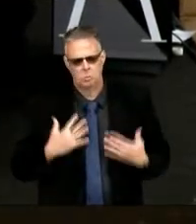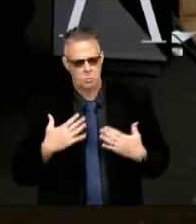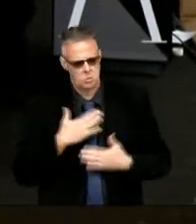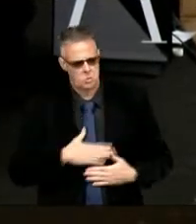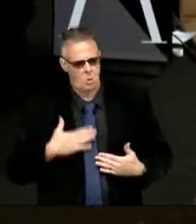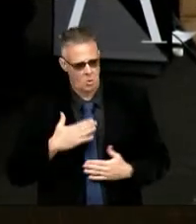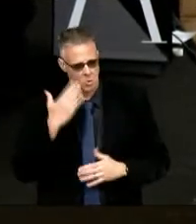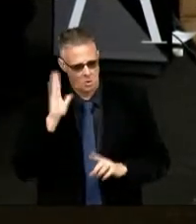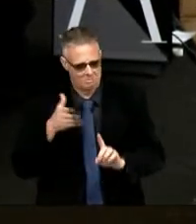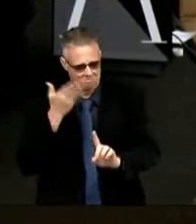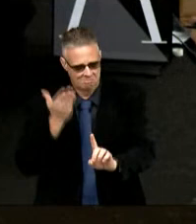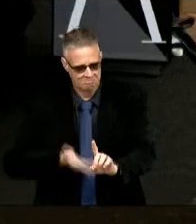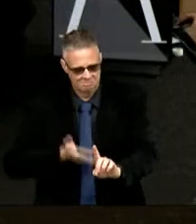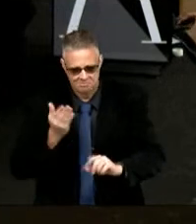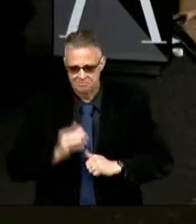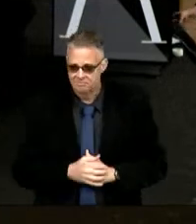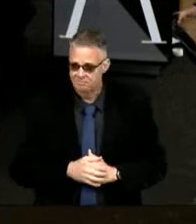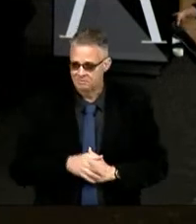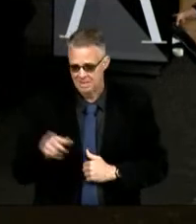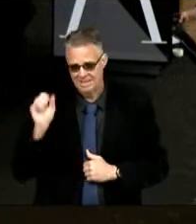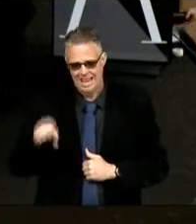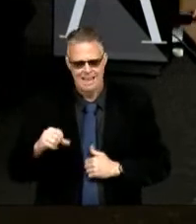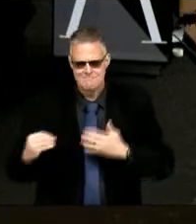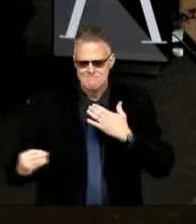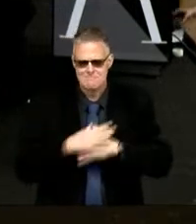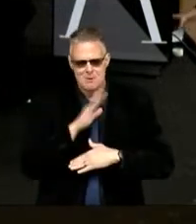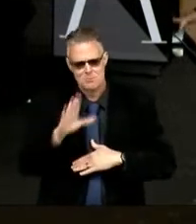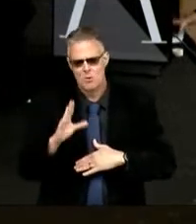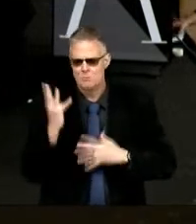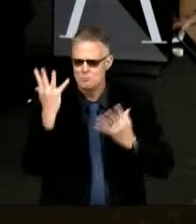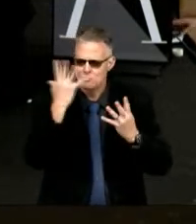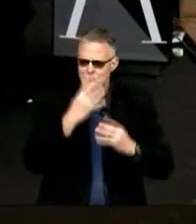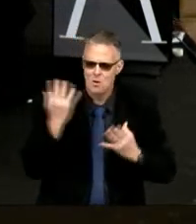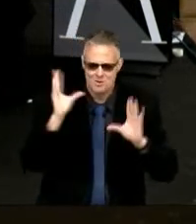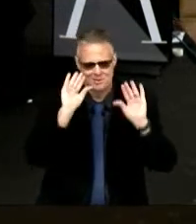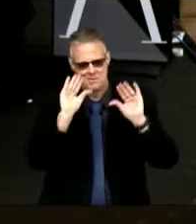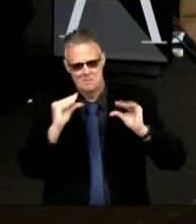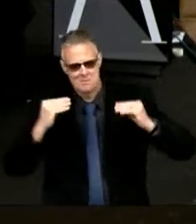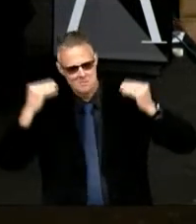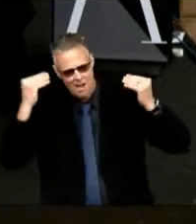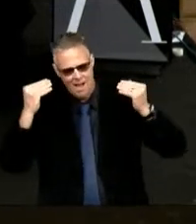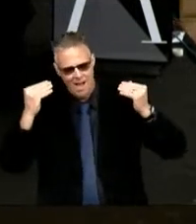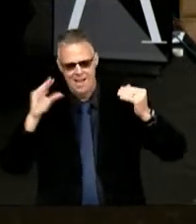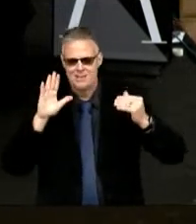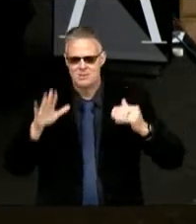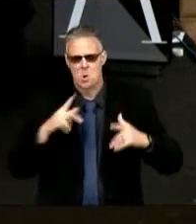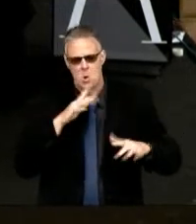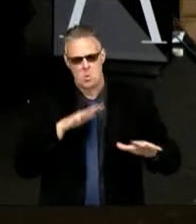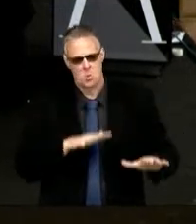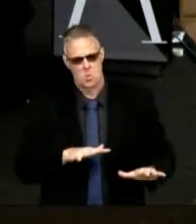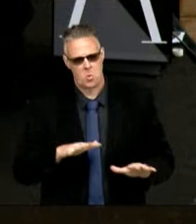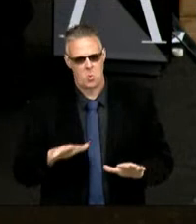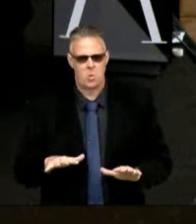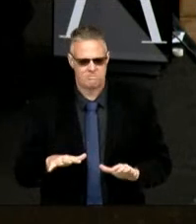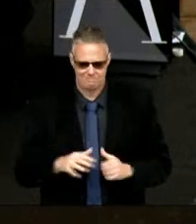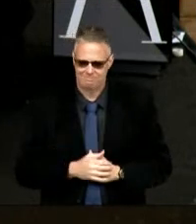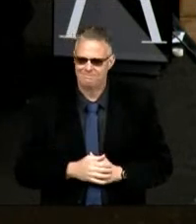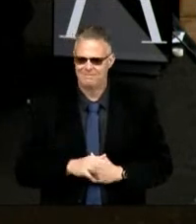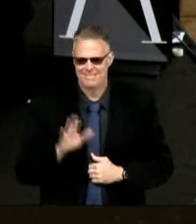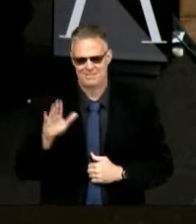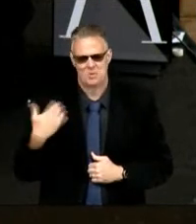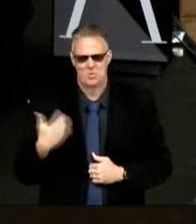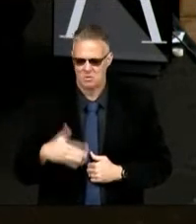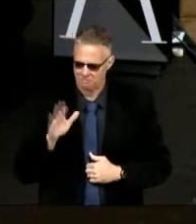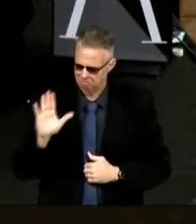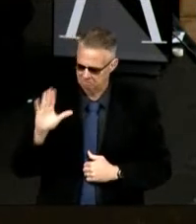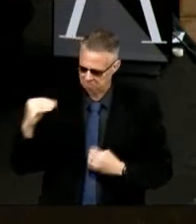know. Connor can make anyone's day brighter with his beautiful smile and calm demeanor. It is impossible not to